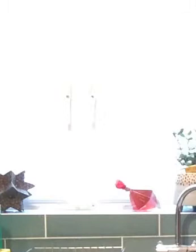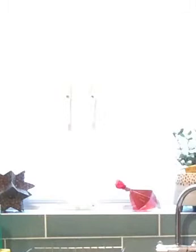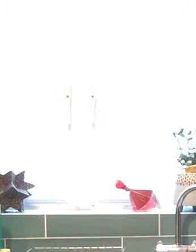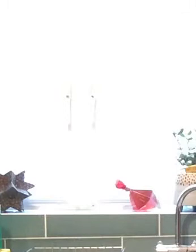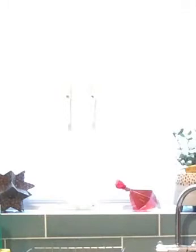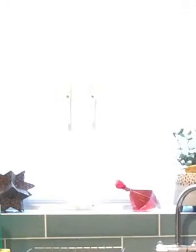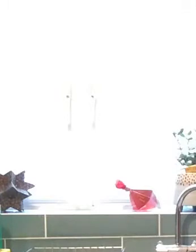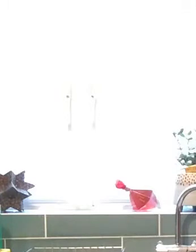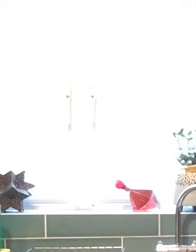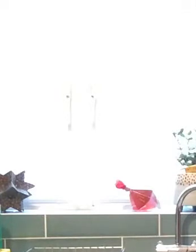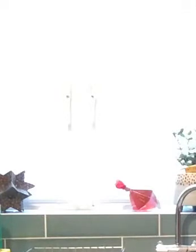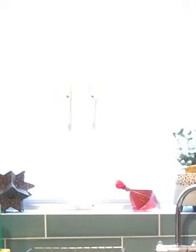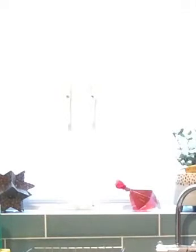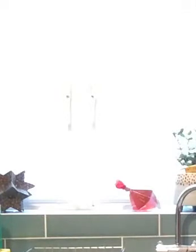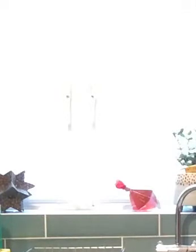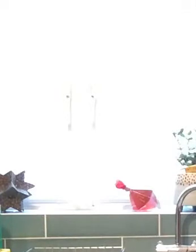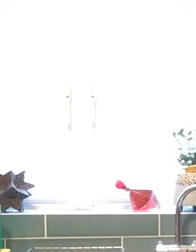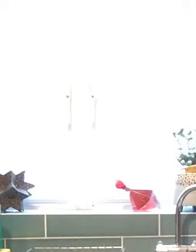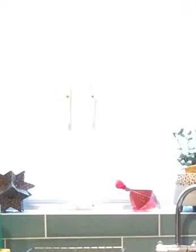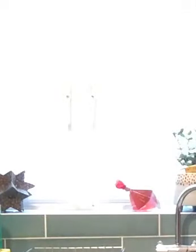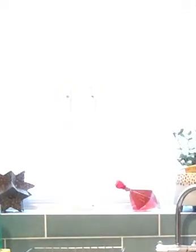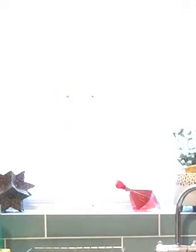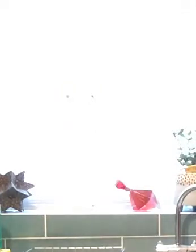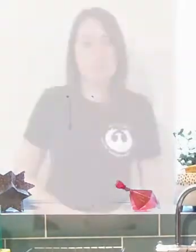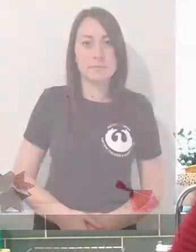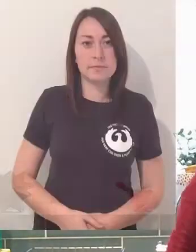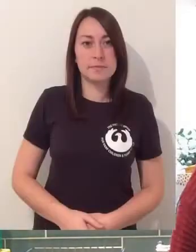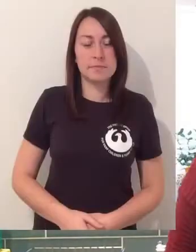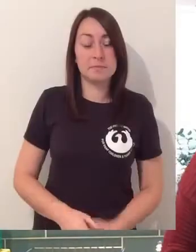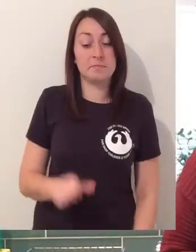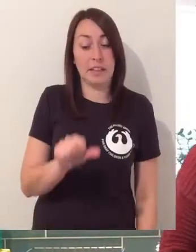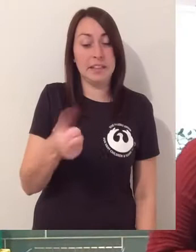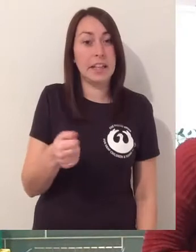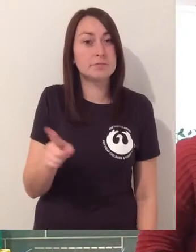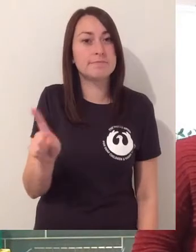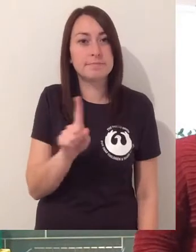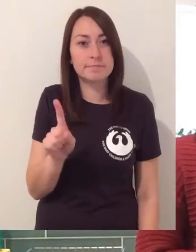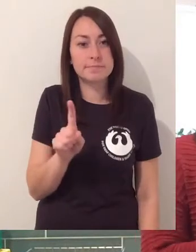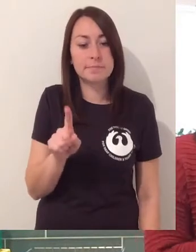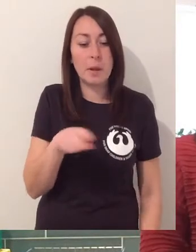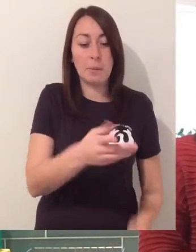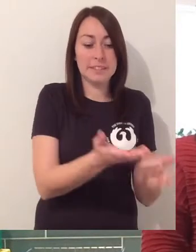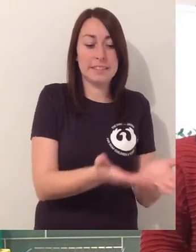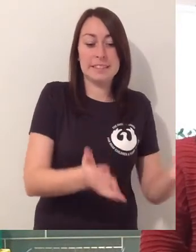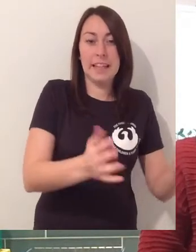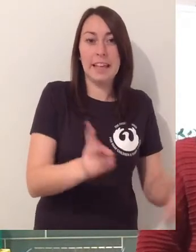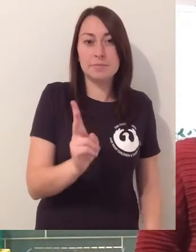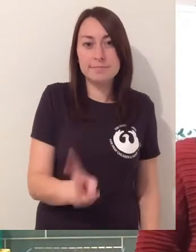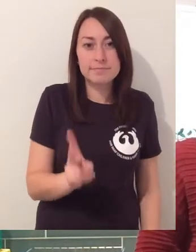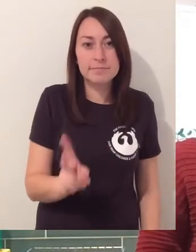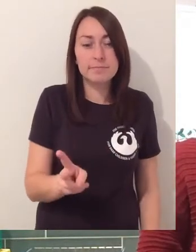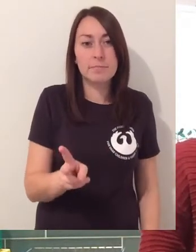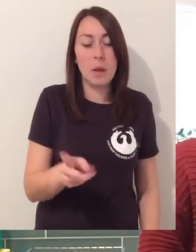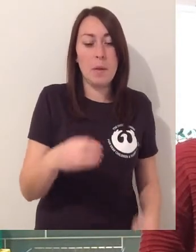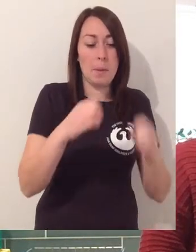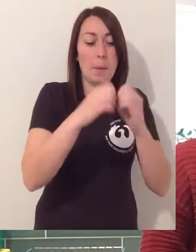The next step we've got is we're going to go back over to the sink and we're going to